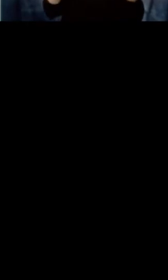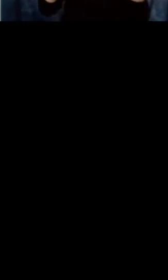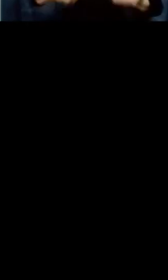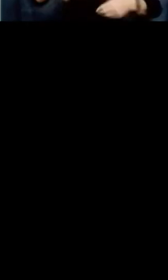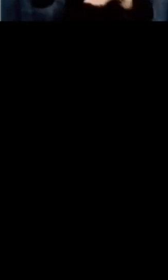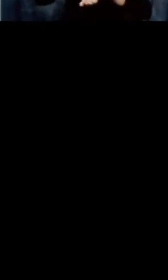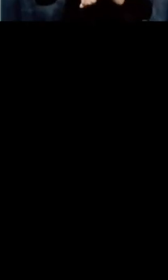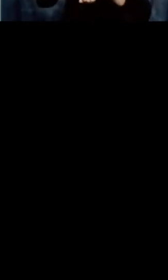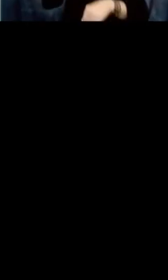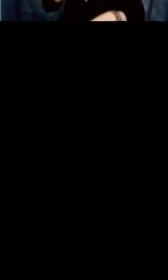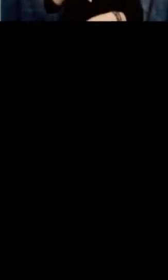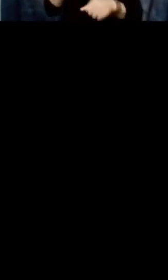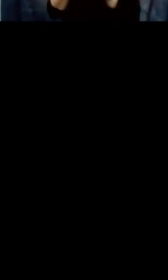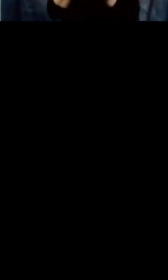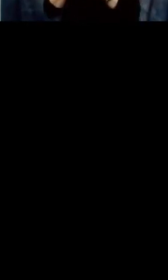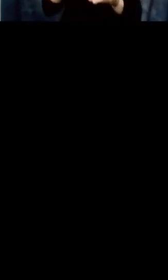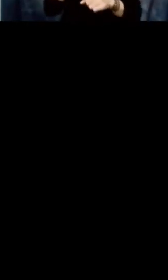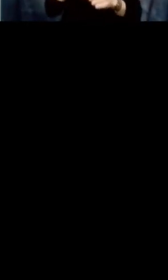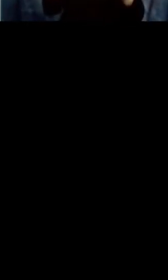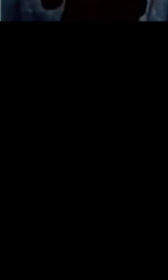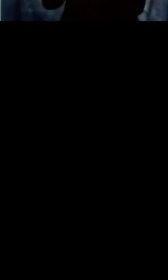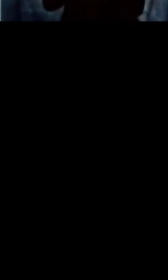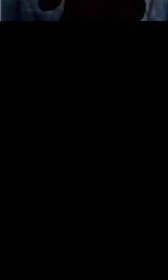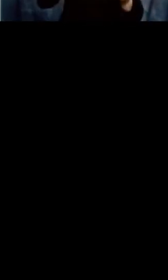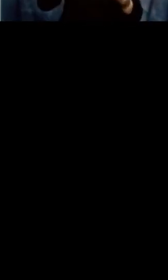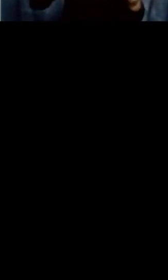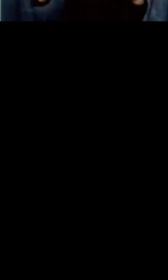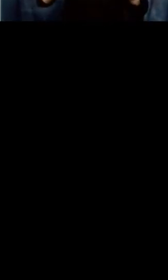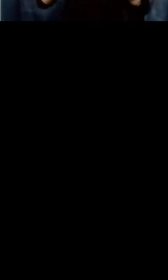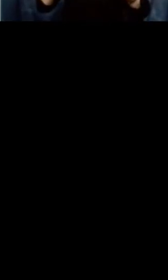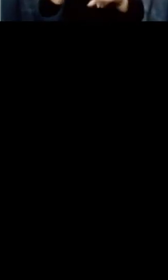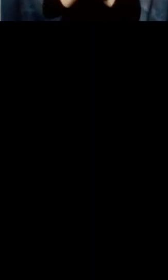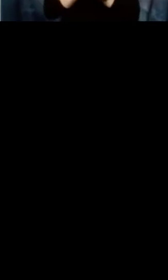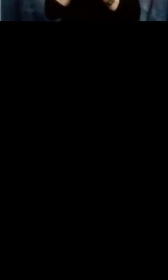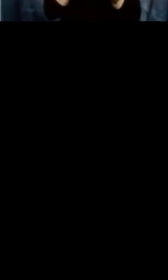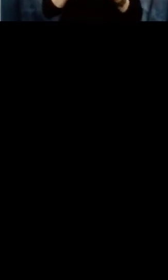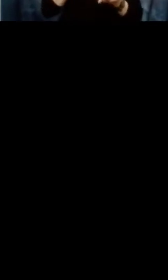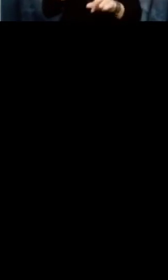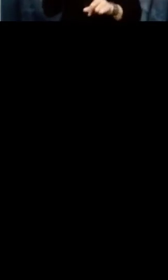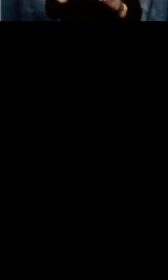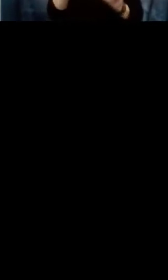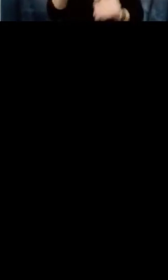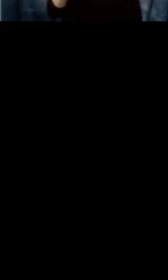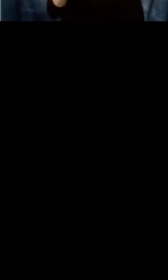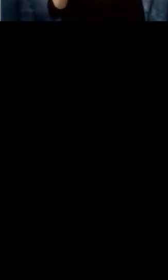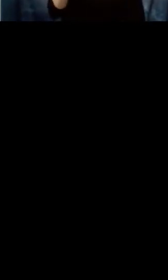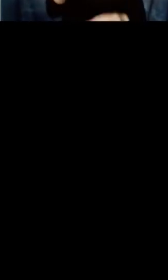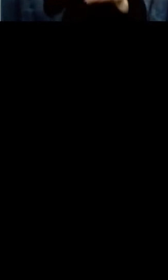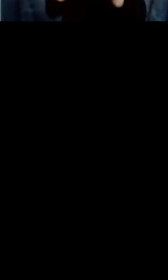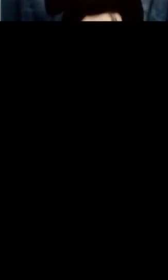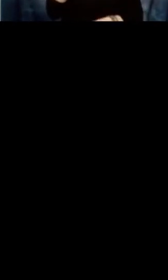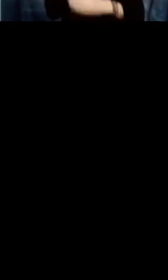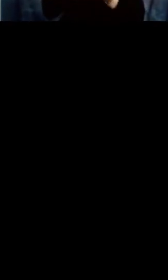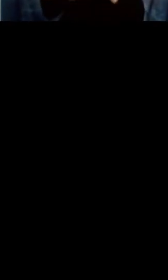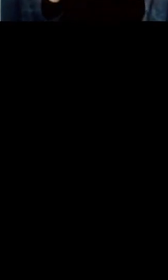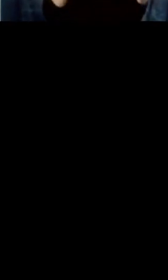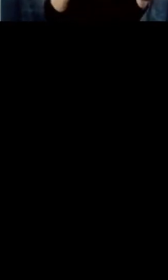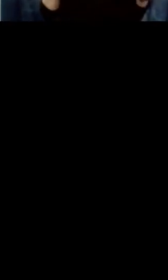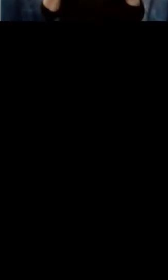red glasses and a black top, and I'm coming to you from my home office in Kapolei, Hawaii, with a bookshelf behind me and a blue curtain to my